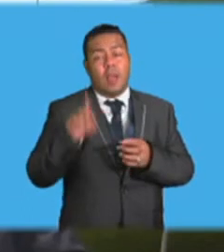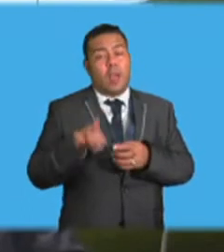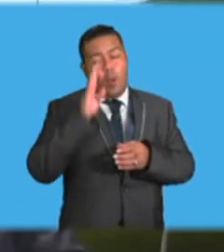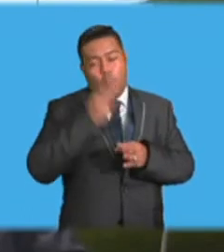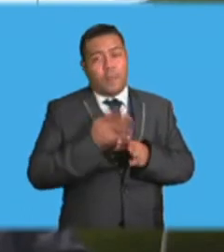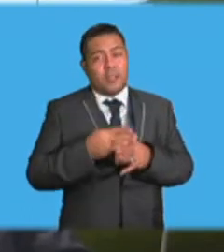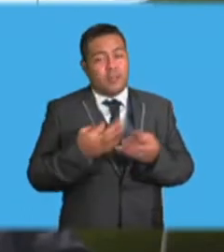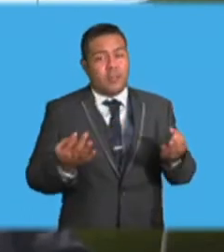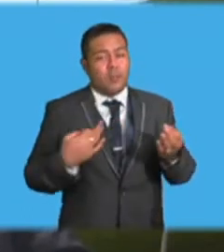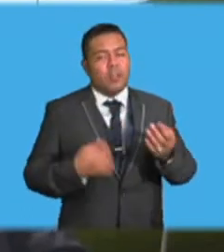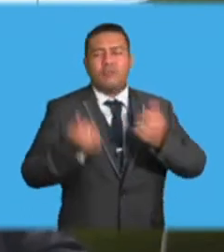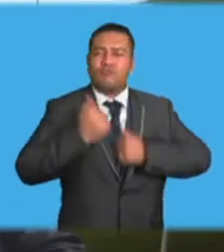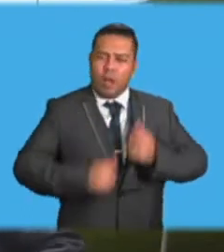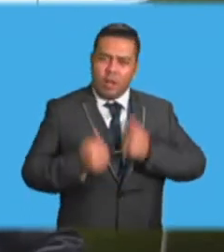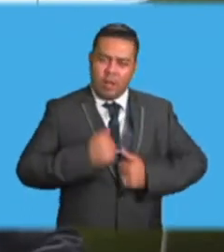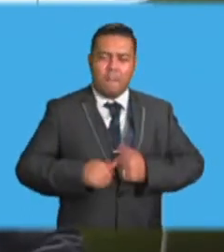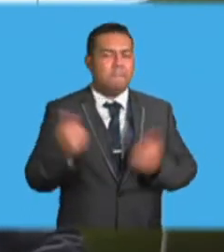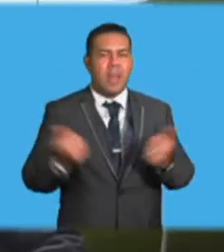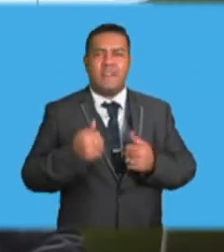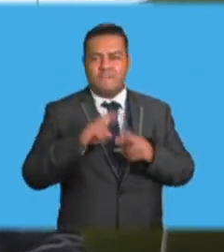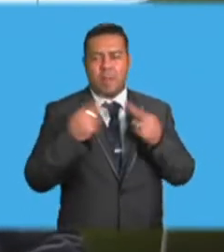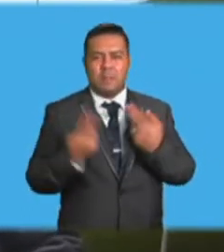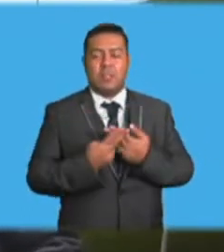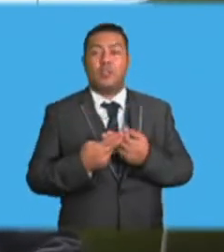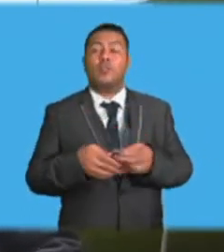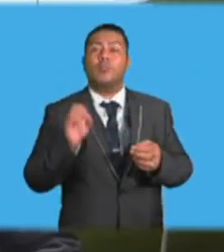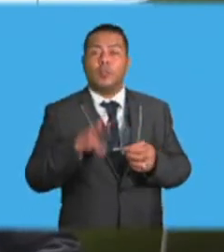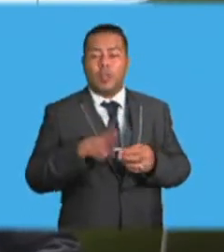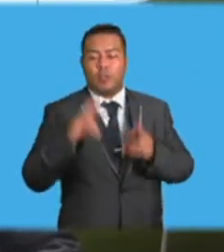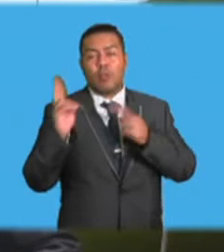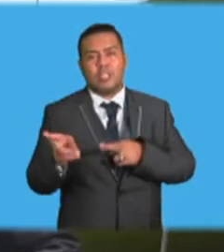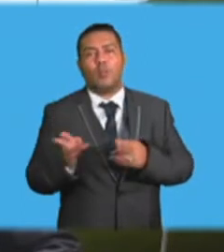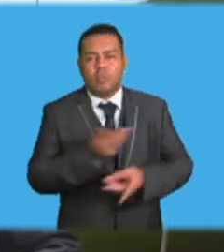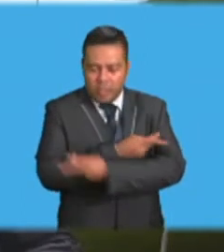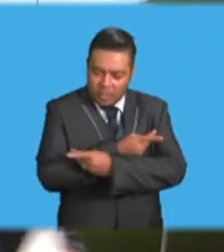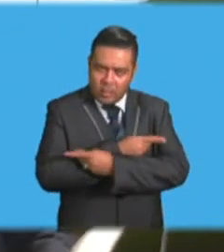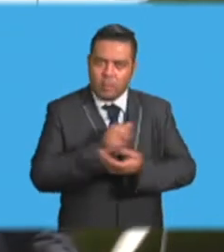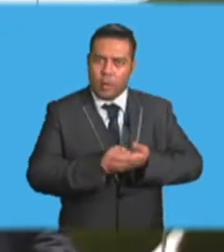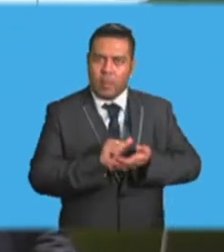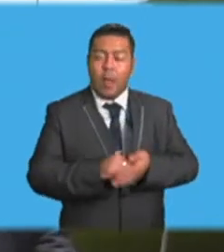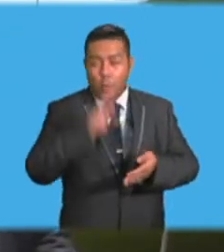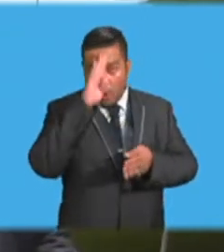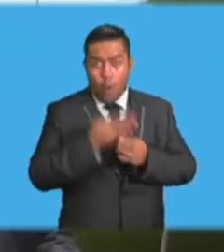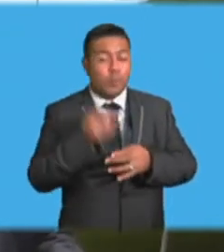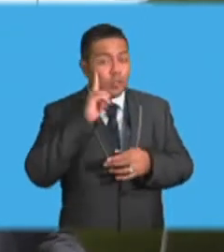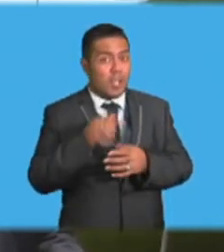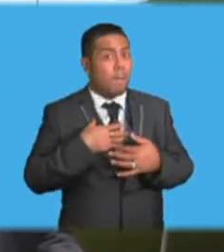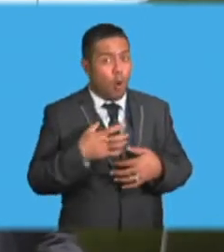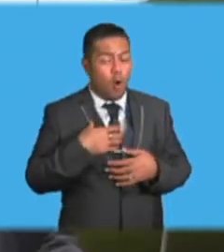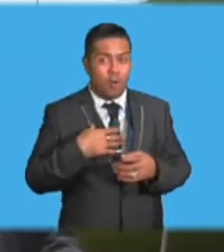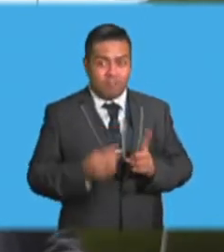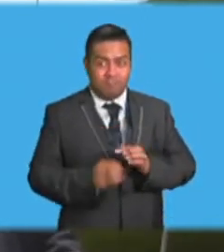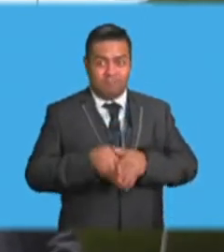end to the unnecessary struggle many families underwent to put their loved ones to rest with dignity. And we hope to see more of this facility throughout